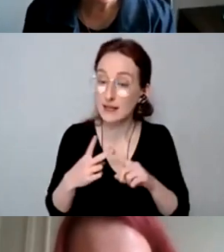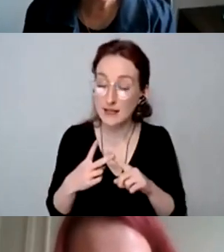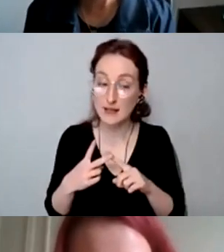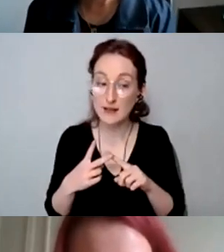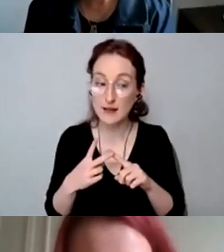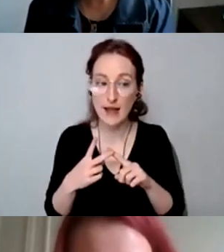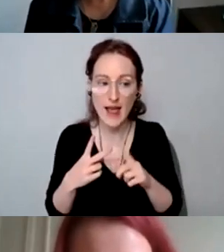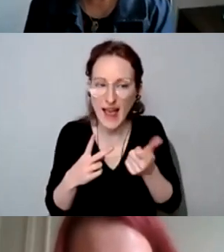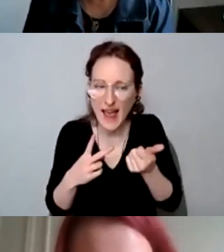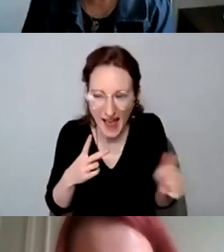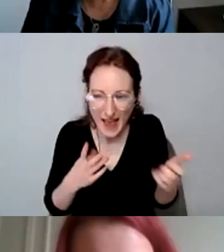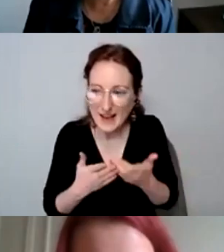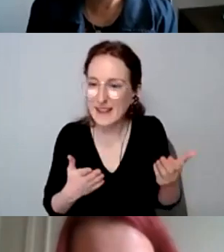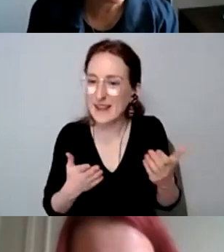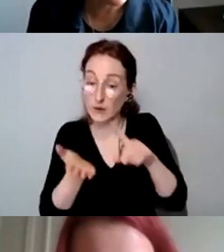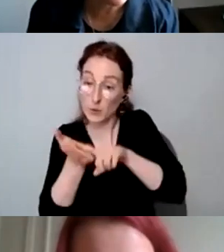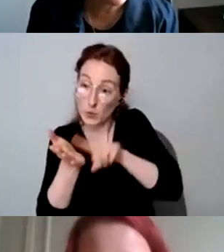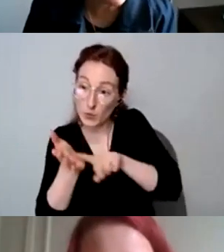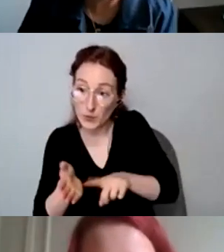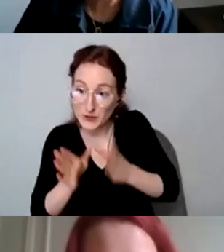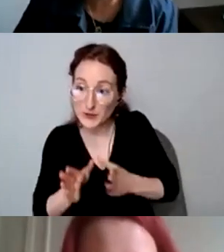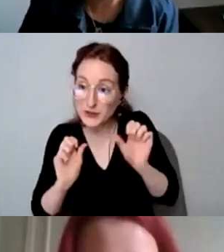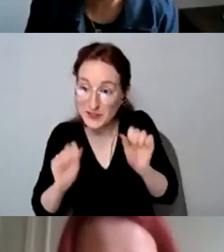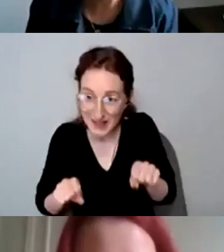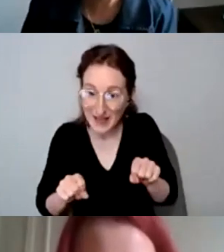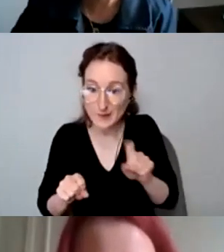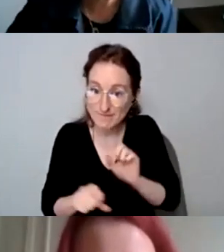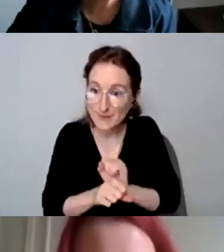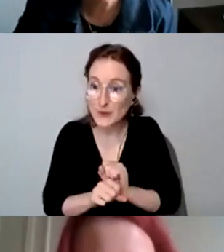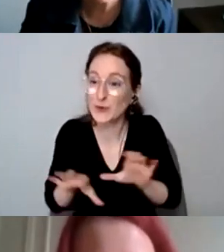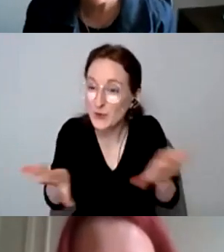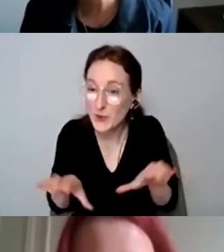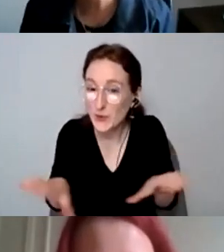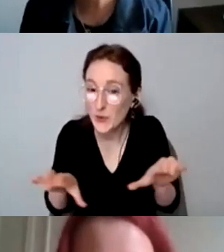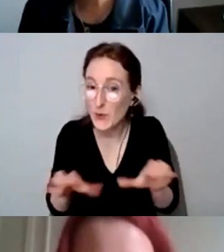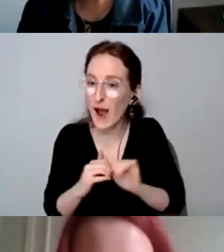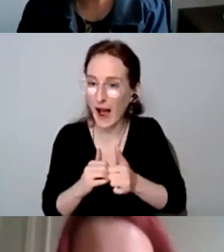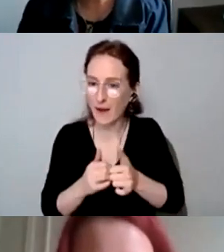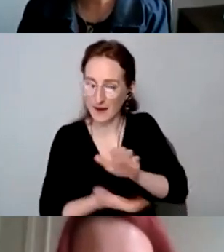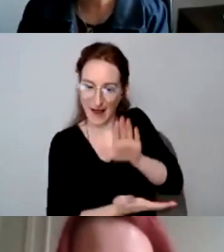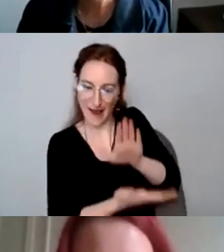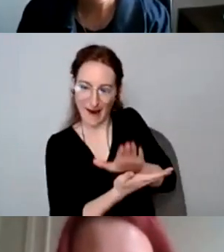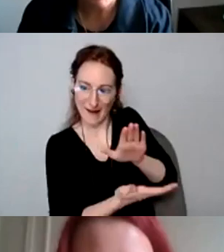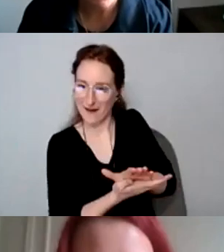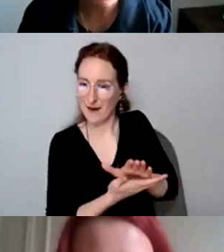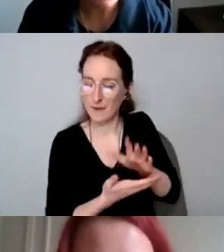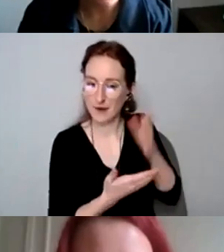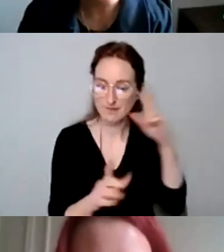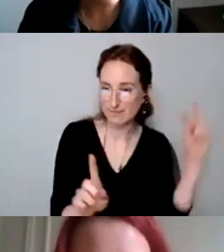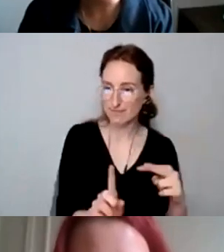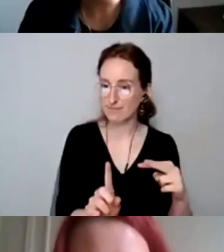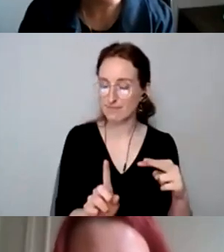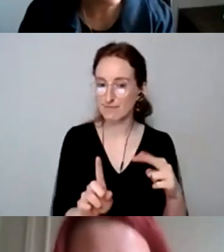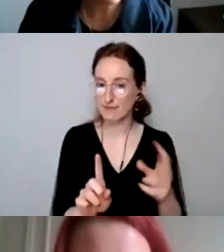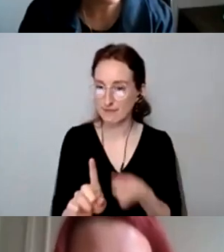that researchers can actually do? You know, how can scholars influence policy?